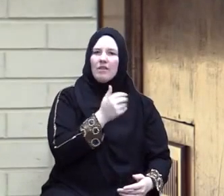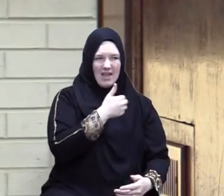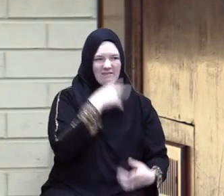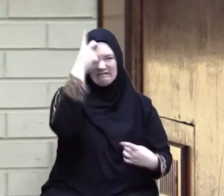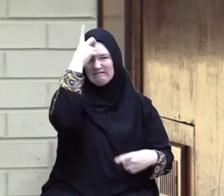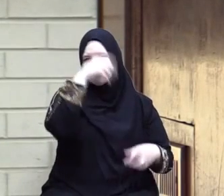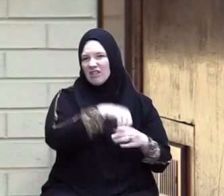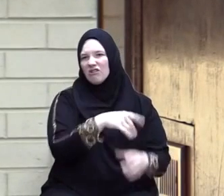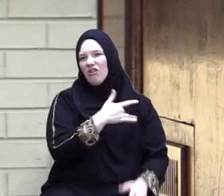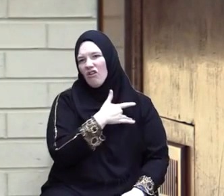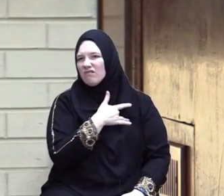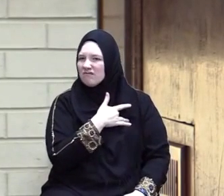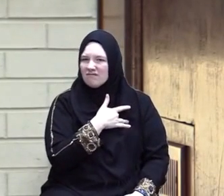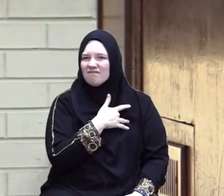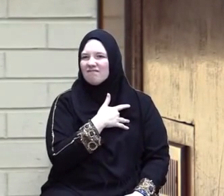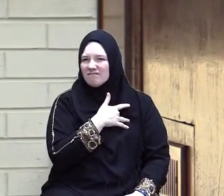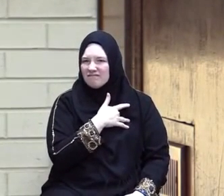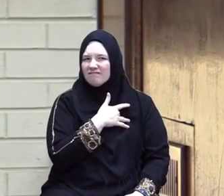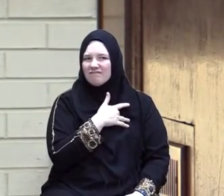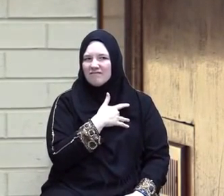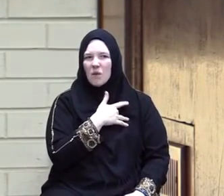disease? It is hypocrisy.